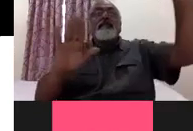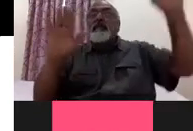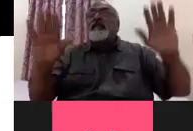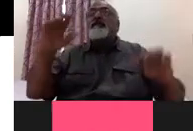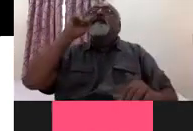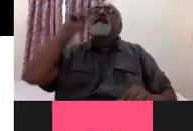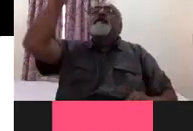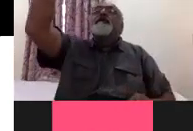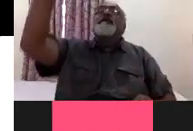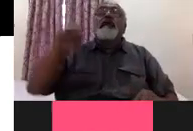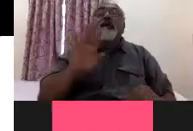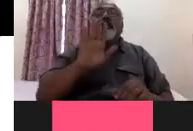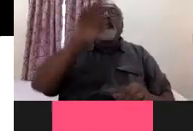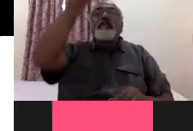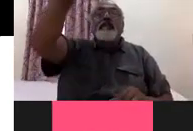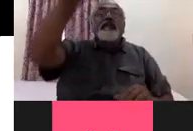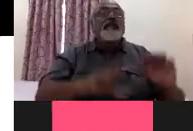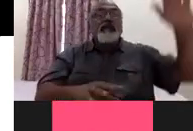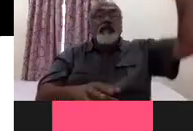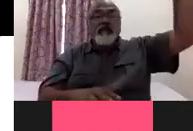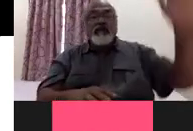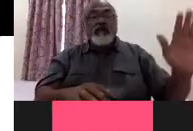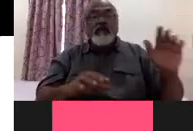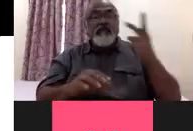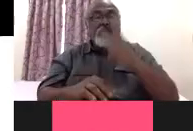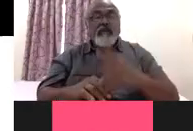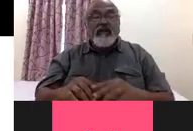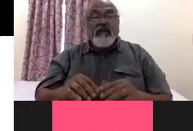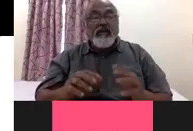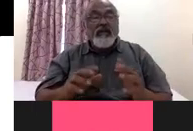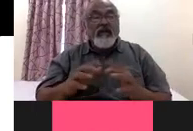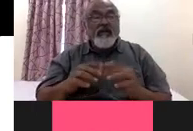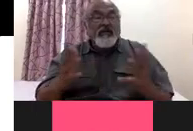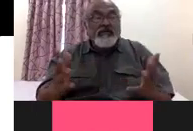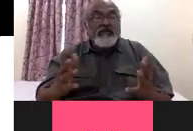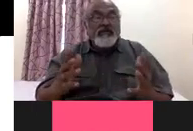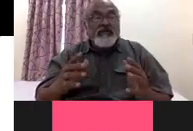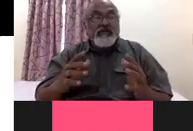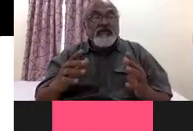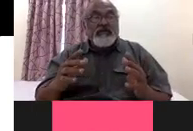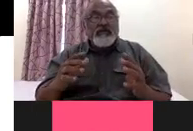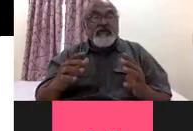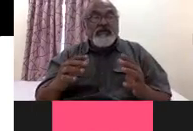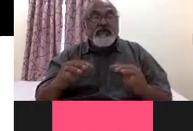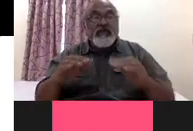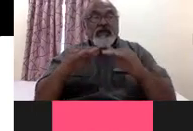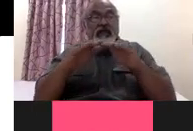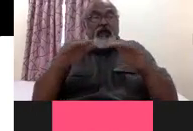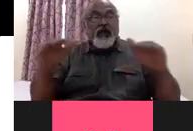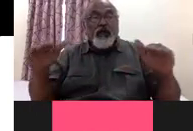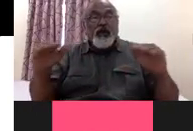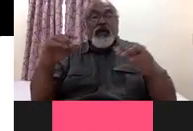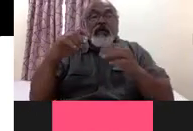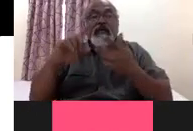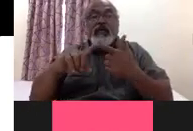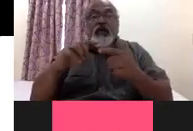she can watch the match. So it's better that there should be equity rather